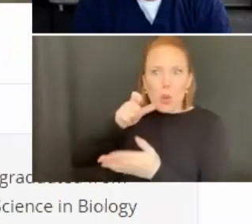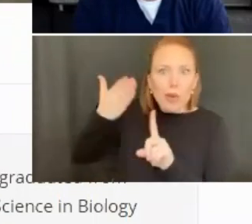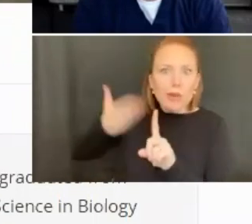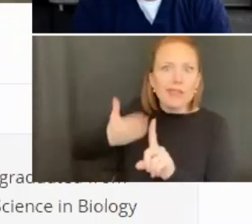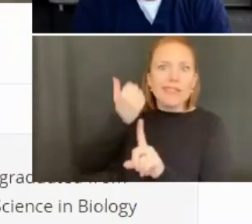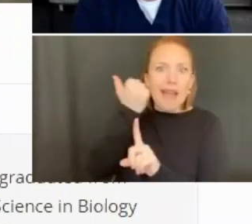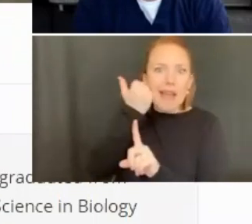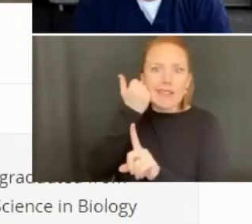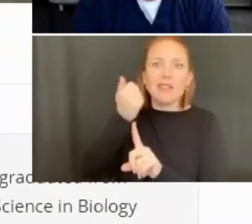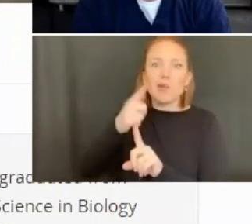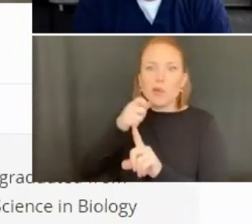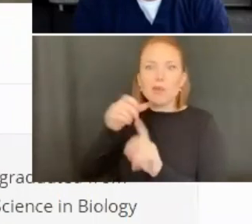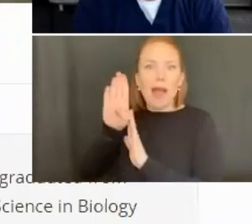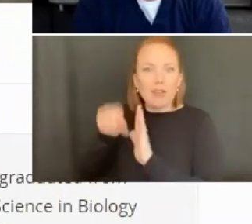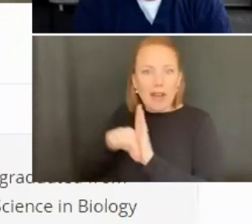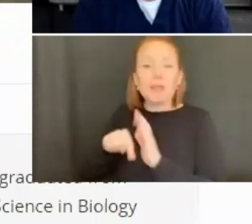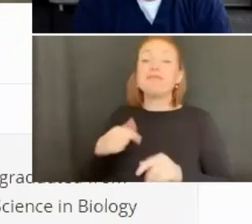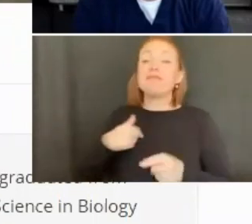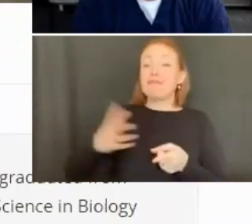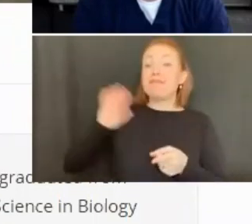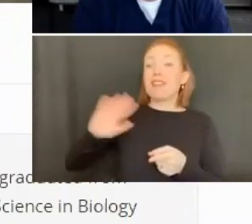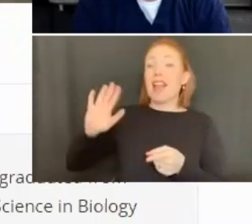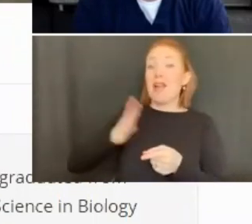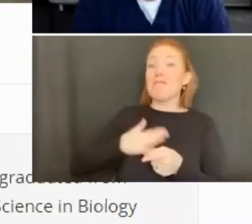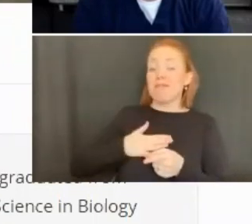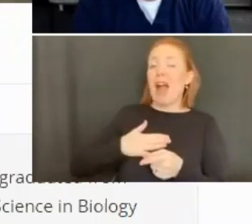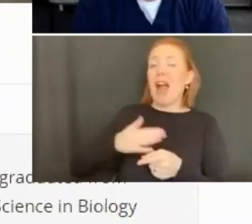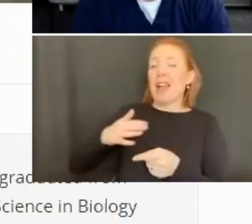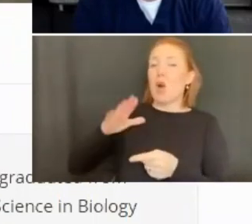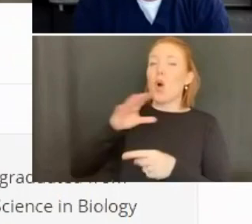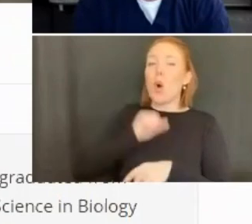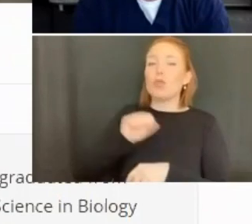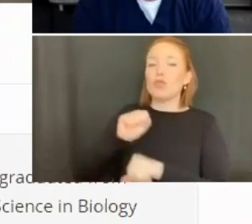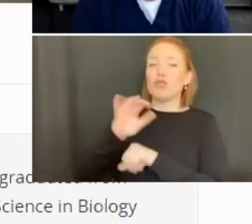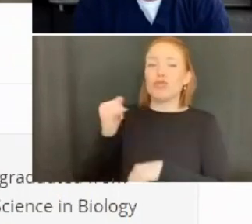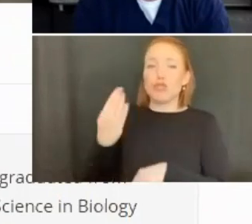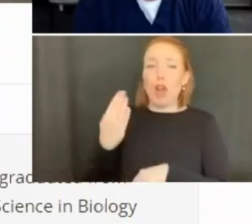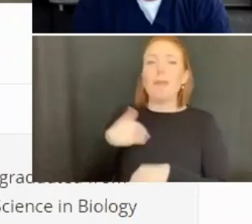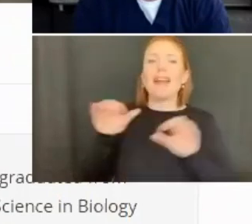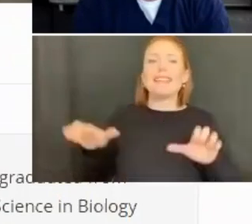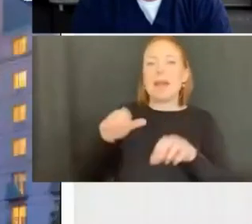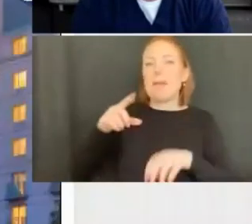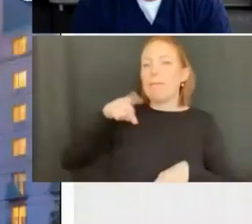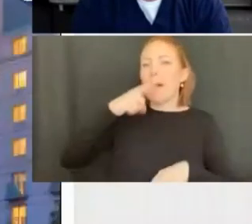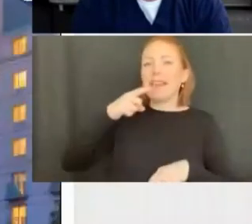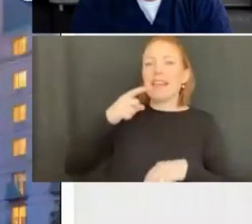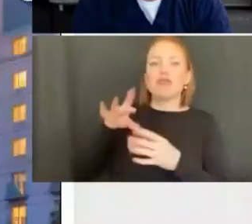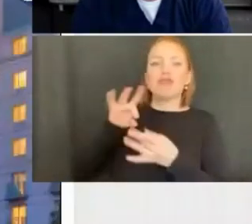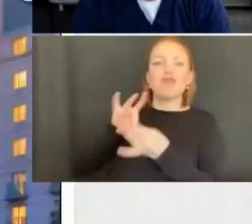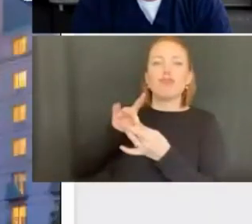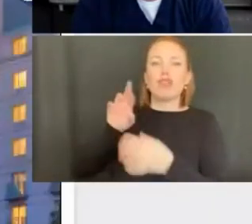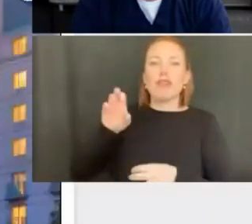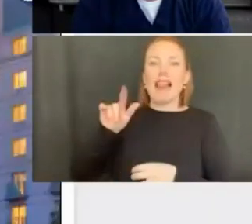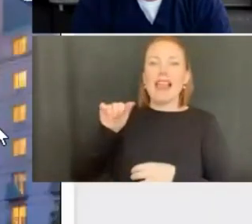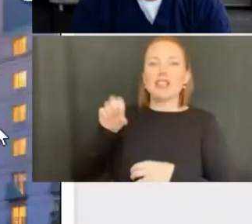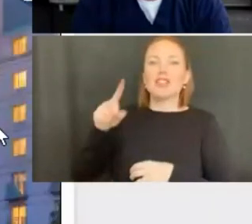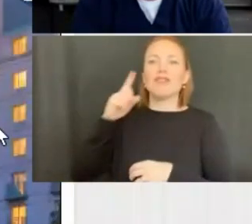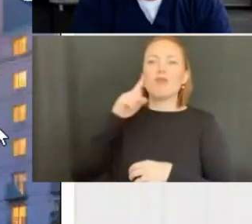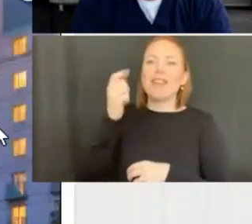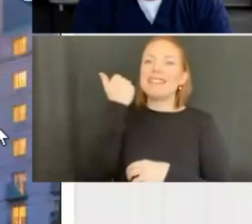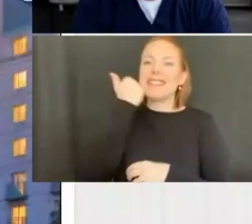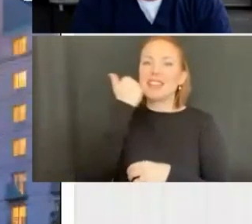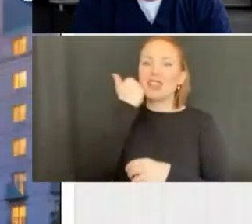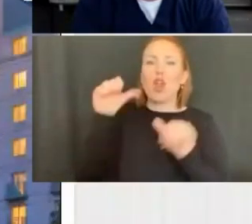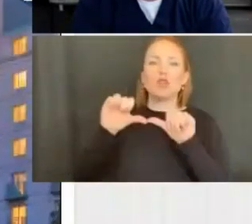a past life. I did public relations for the Virginia Dental Association. And I know one of their big programs is something